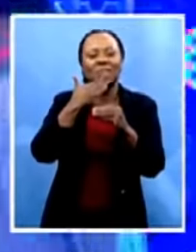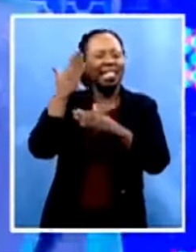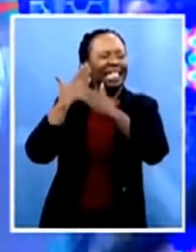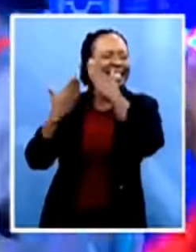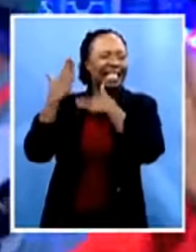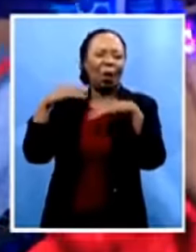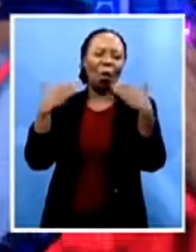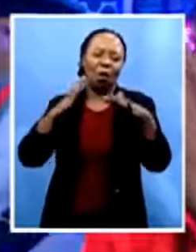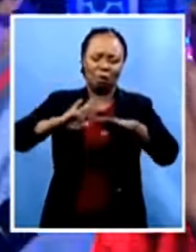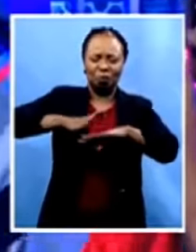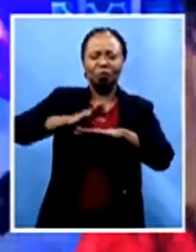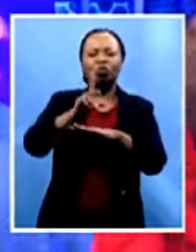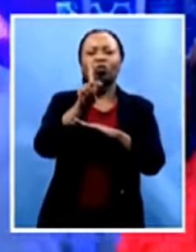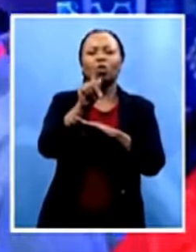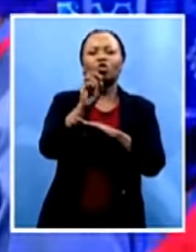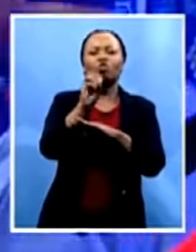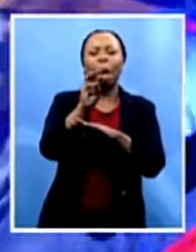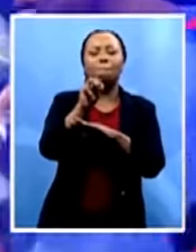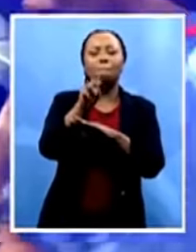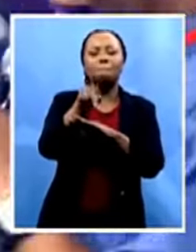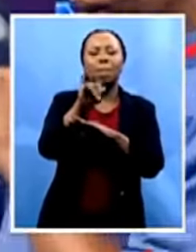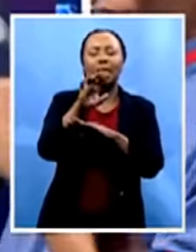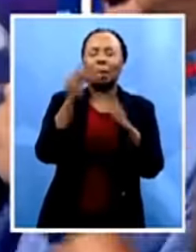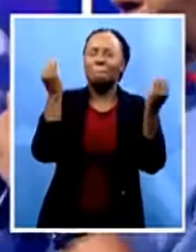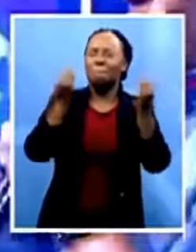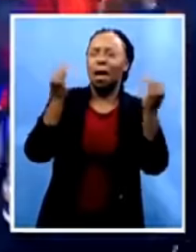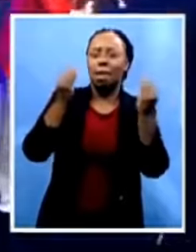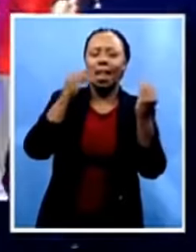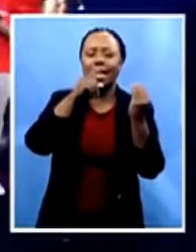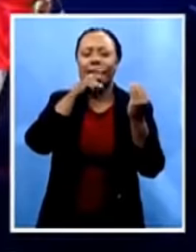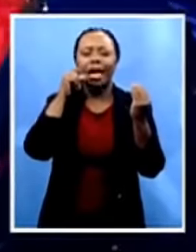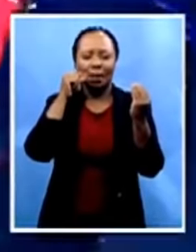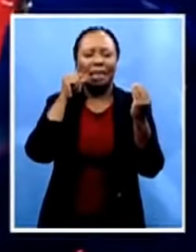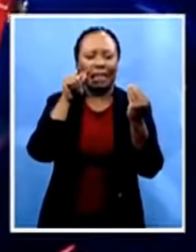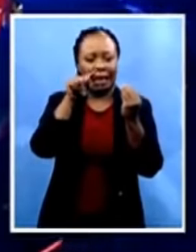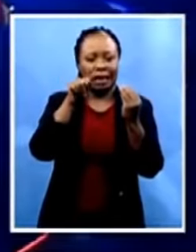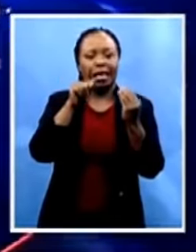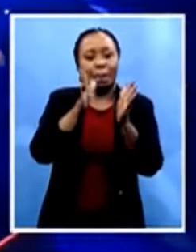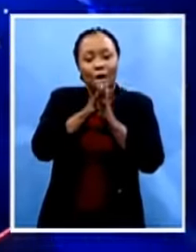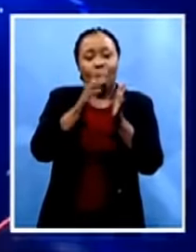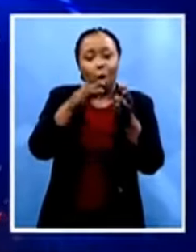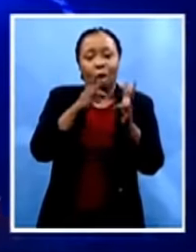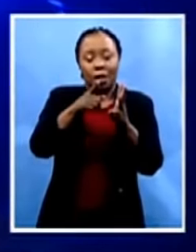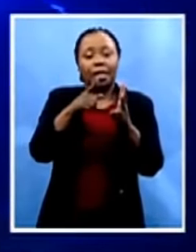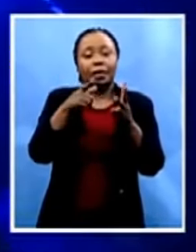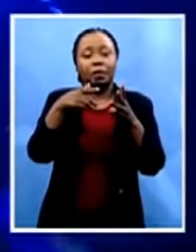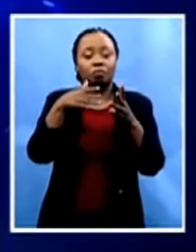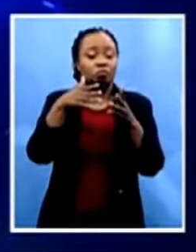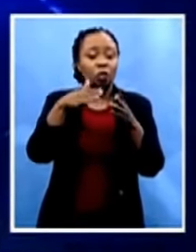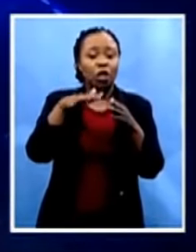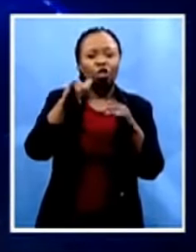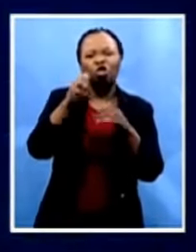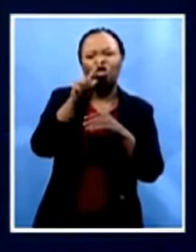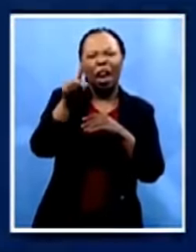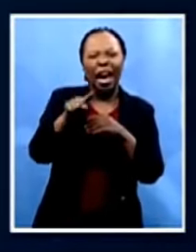Matsane, popularly known as Mjokes, has passed away. In a statement, Kalawa Jazmi shared the news of